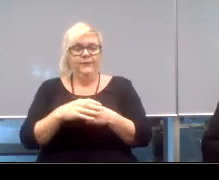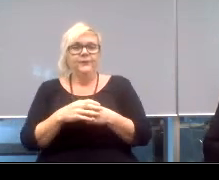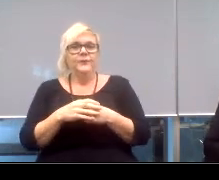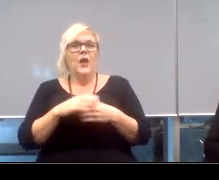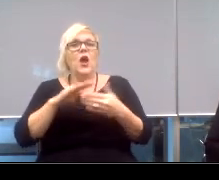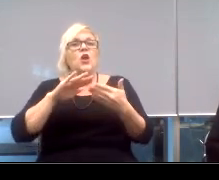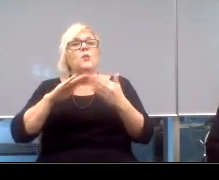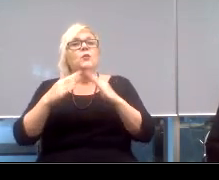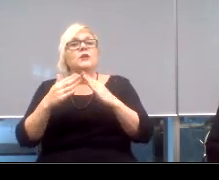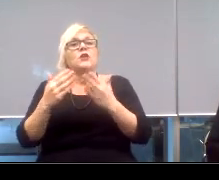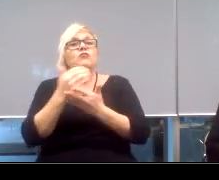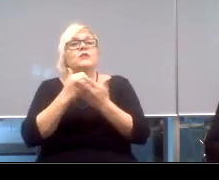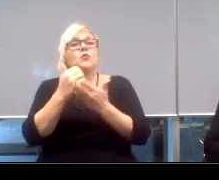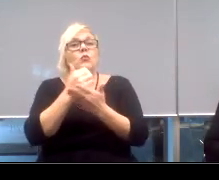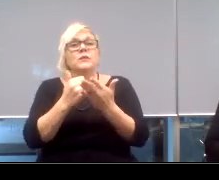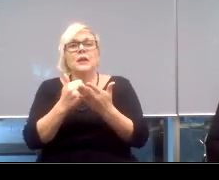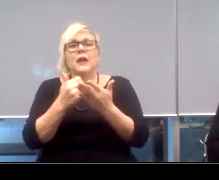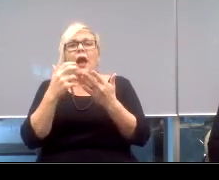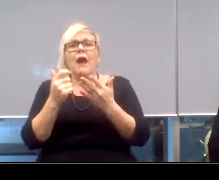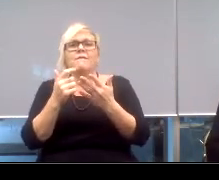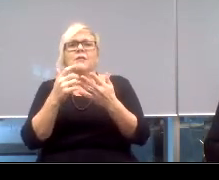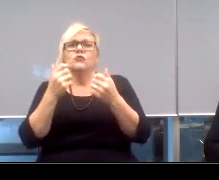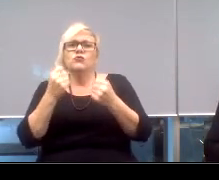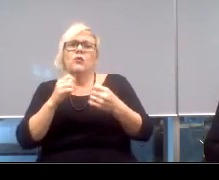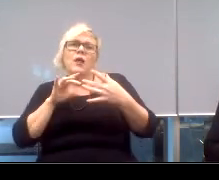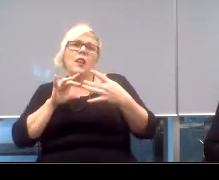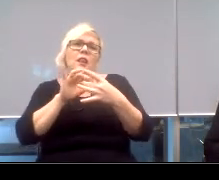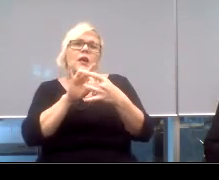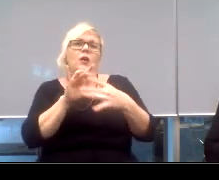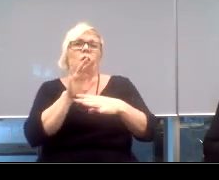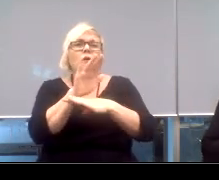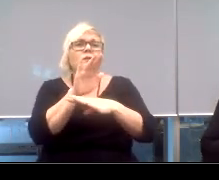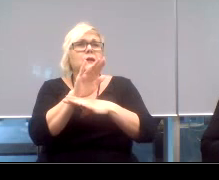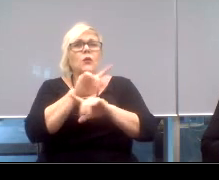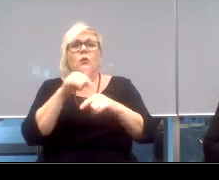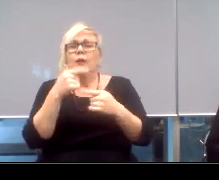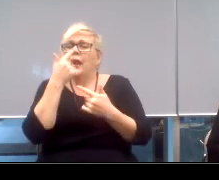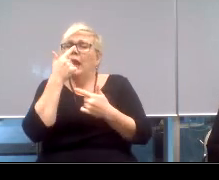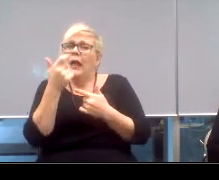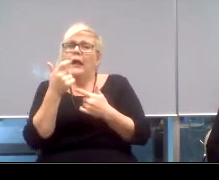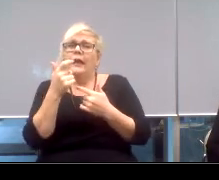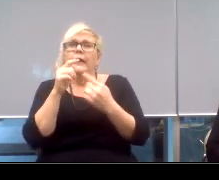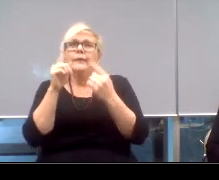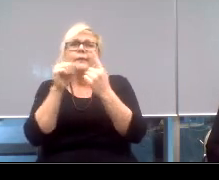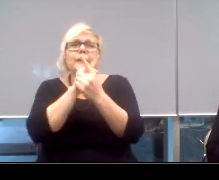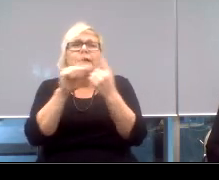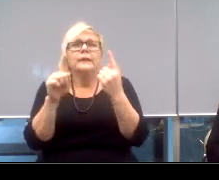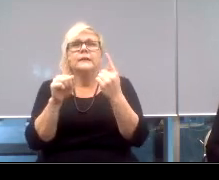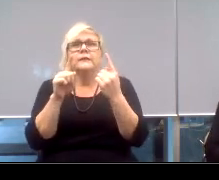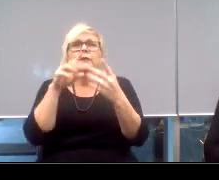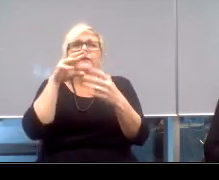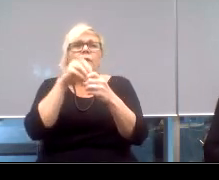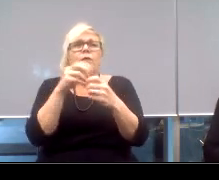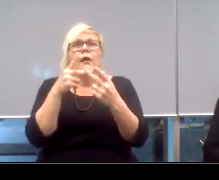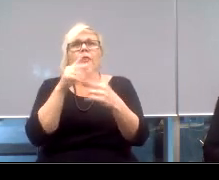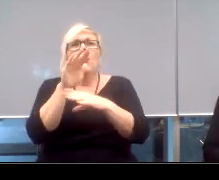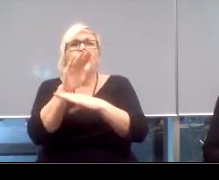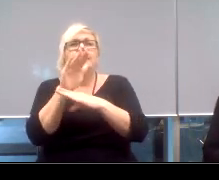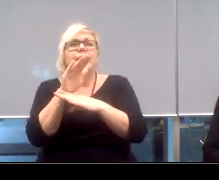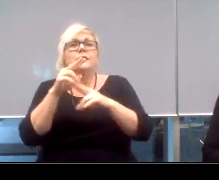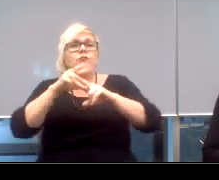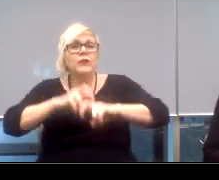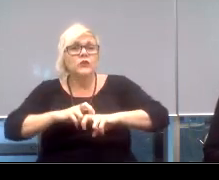Community Resourcing has extensive international linkages, and we've been fortunate to work with many international projects and research. You'll see a